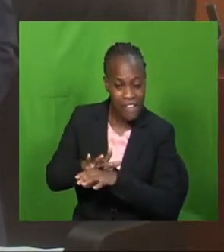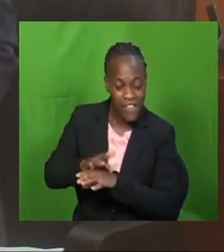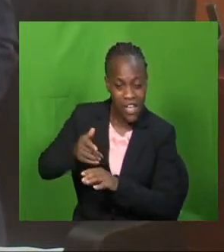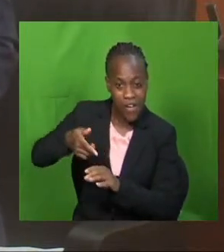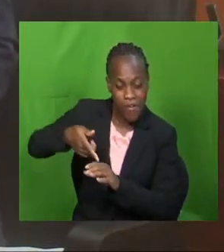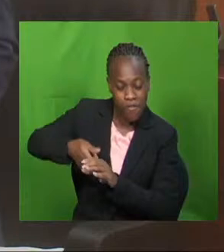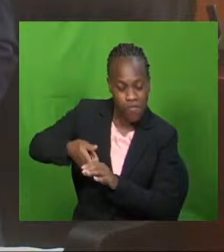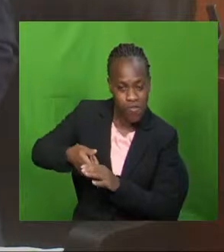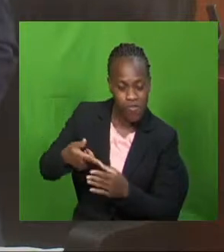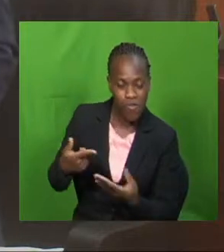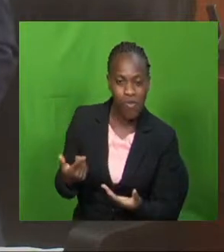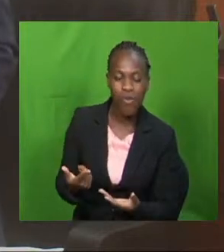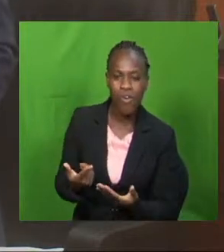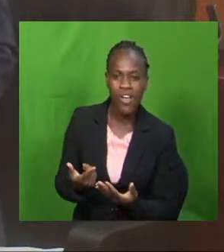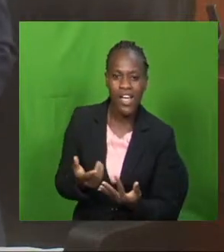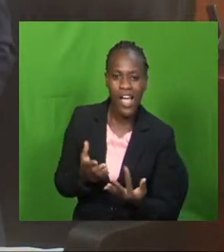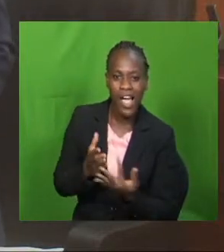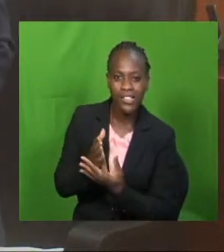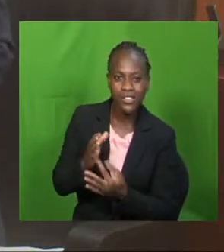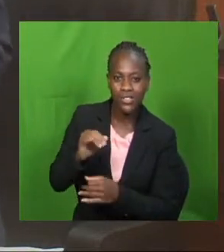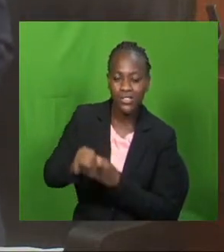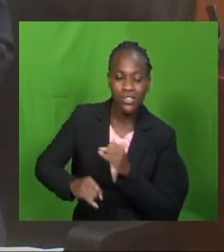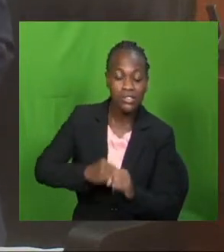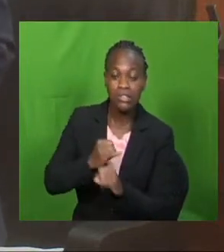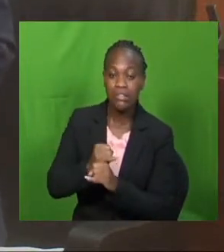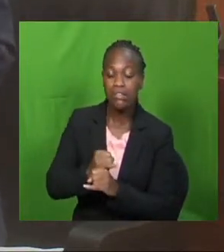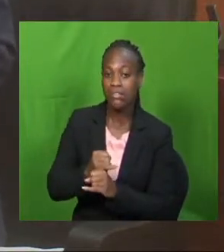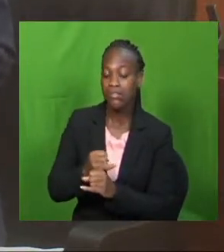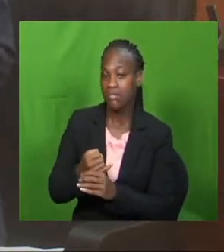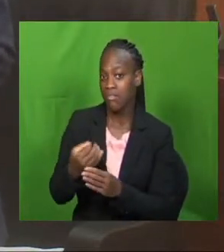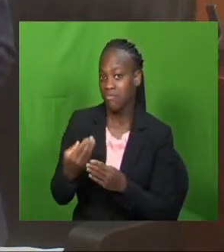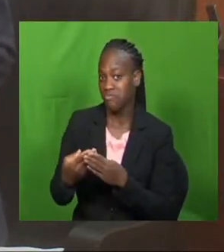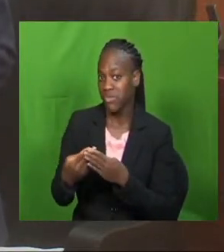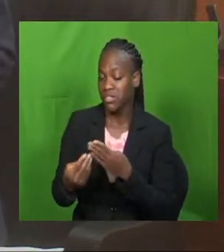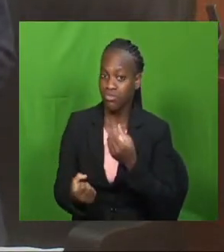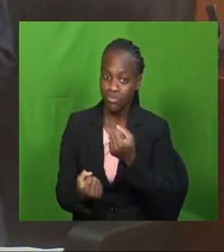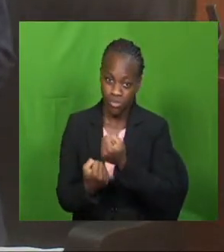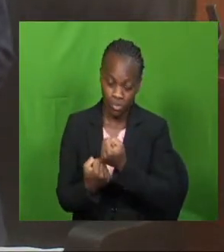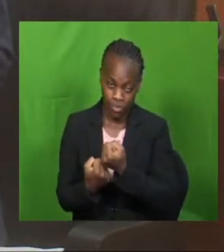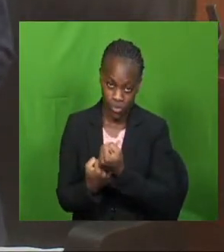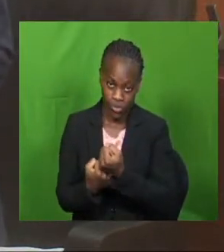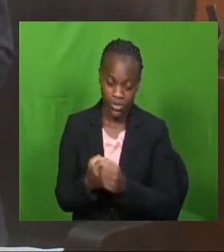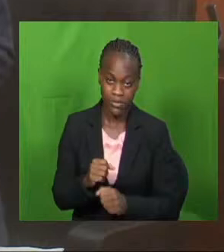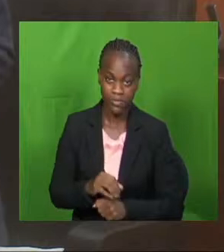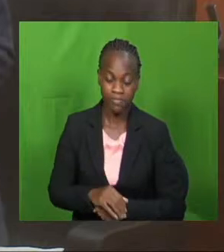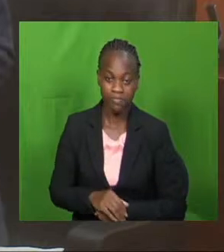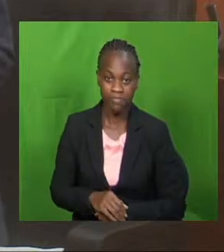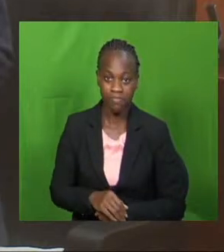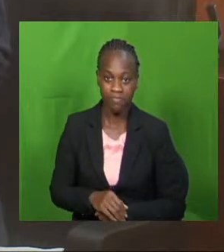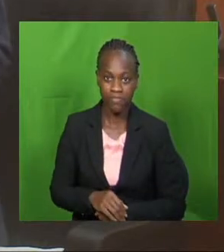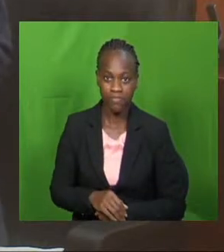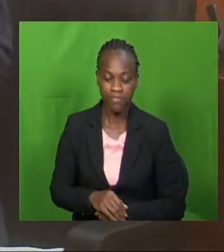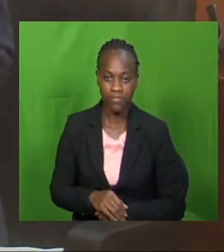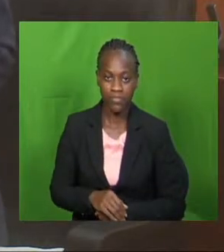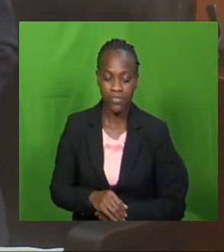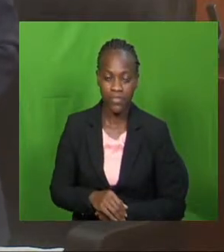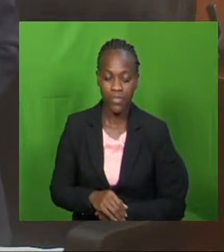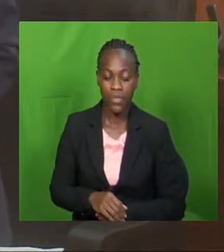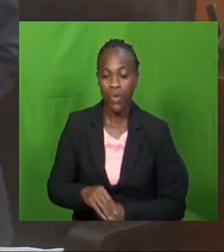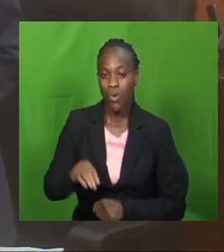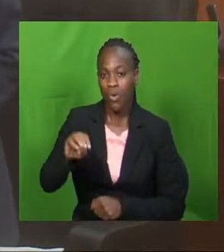access to international finance. As highlighted by the Organization of Economic Cooperation and Development,